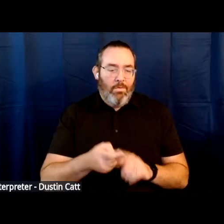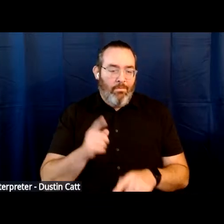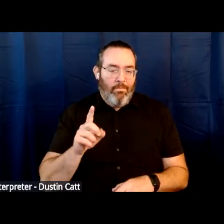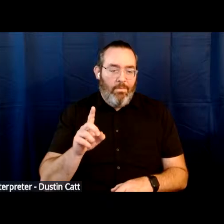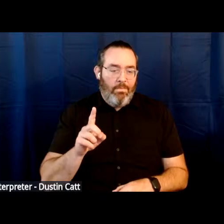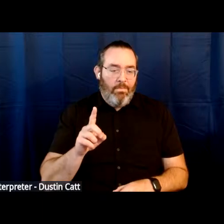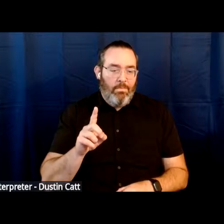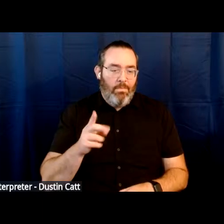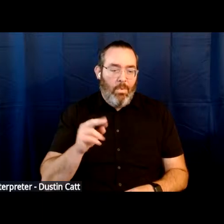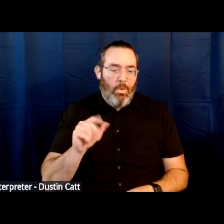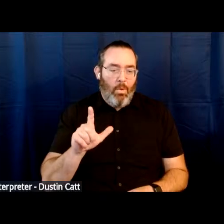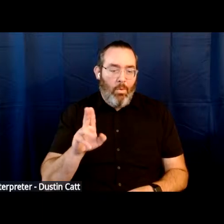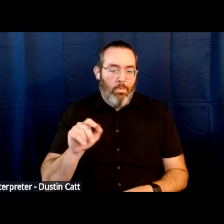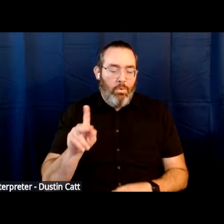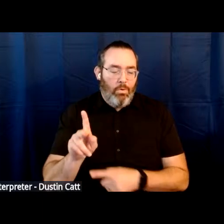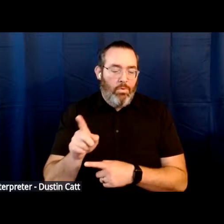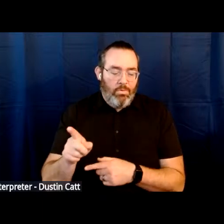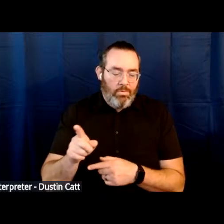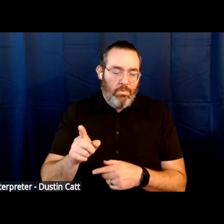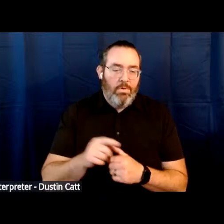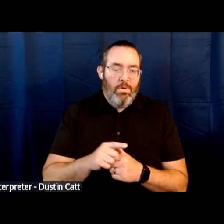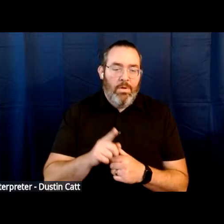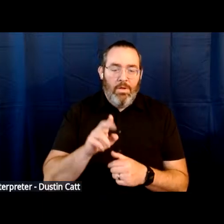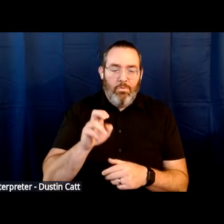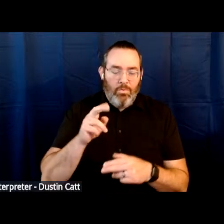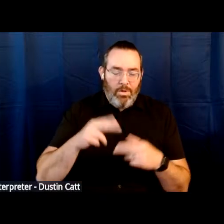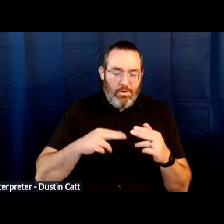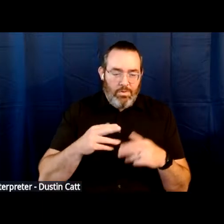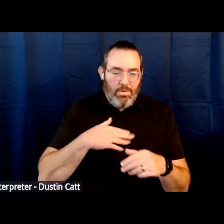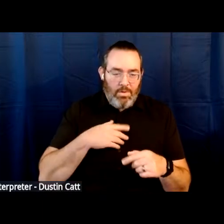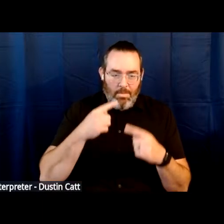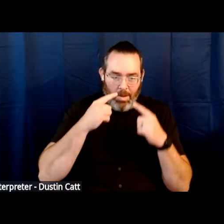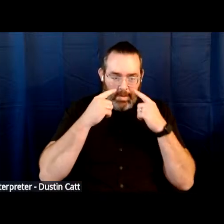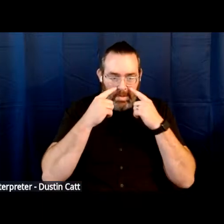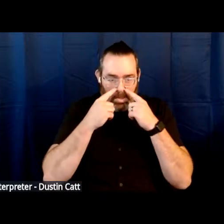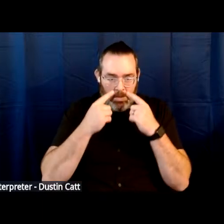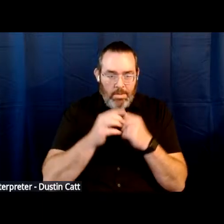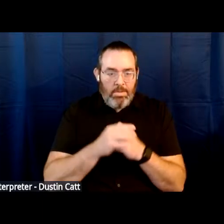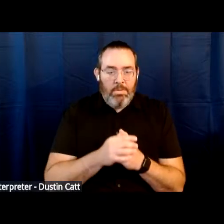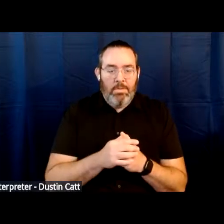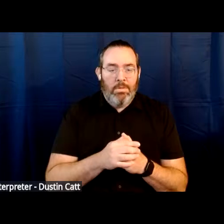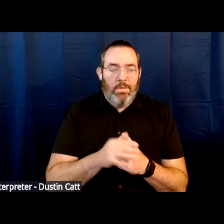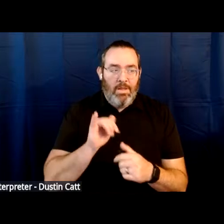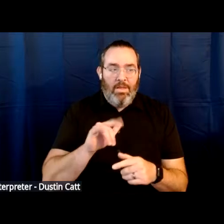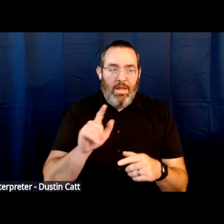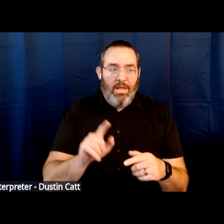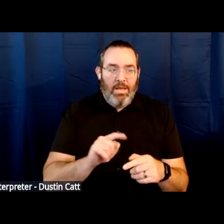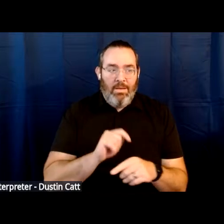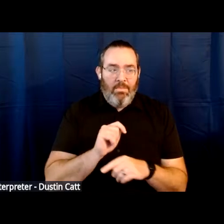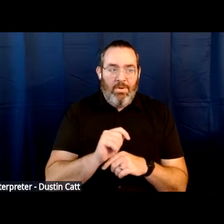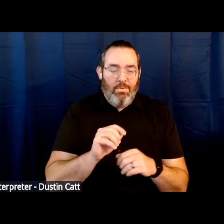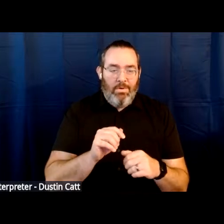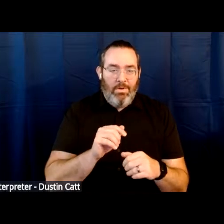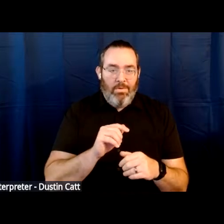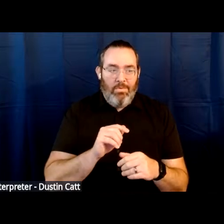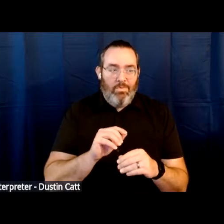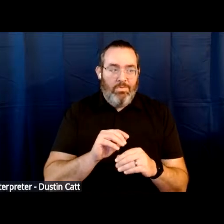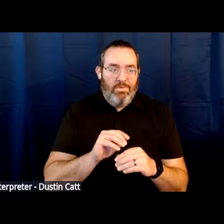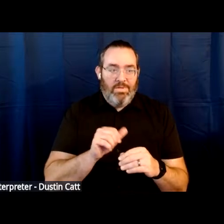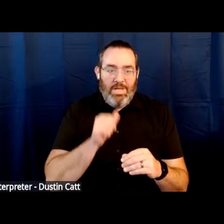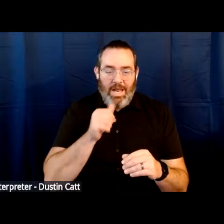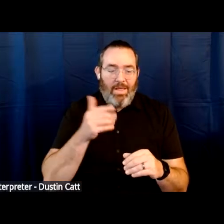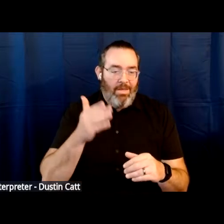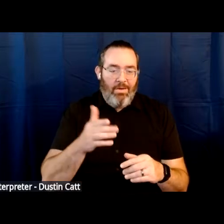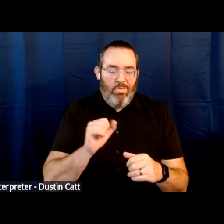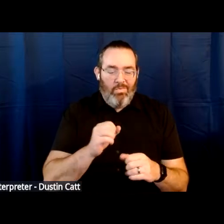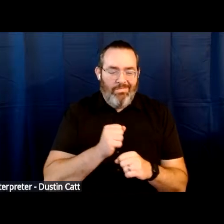better. He reconstructed my sinuses, which were basically non-existent at the time in terms of being so inflamed and having